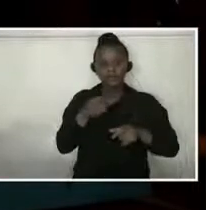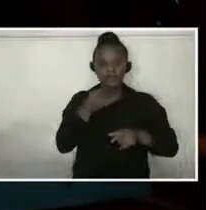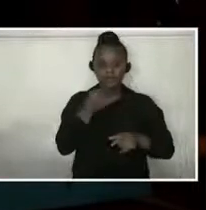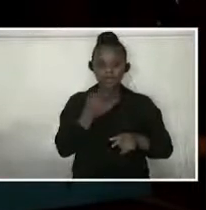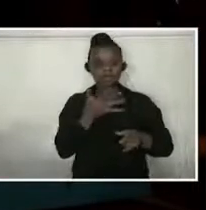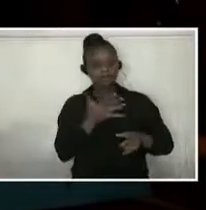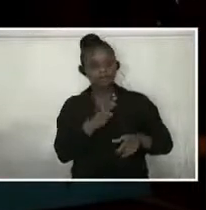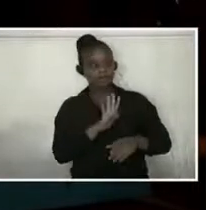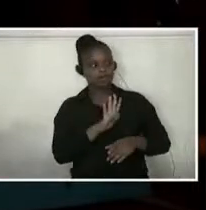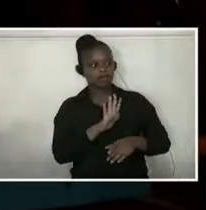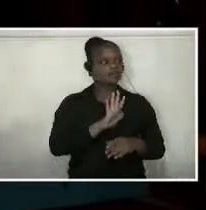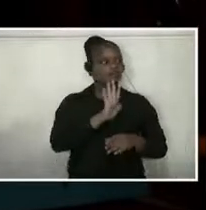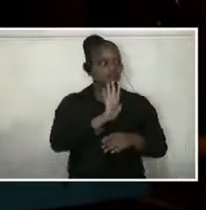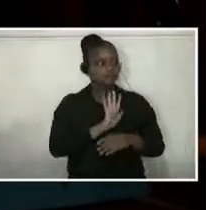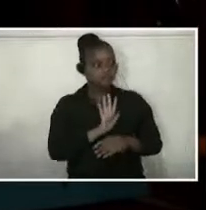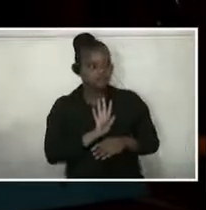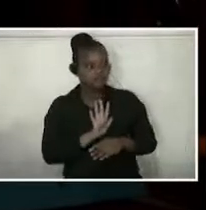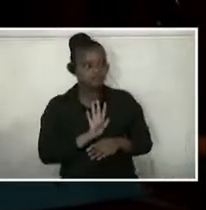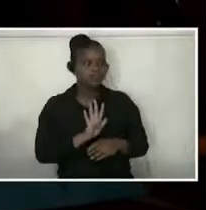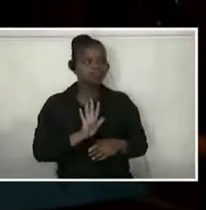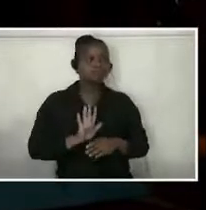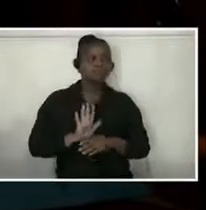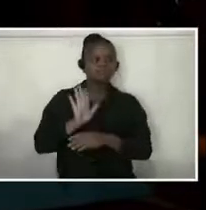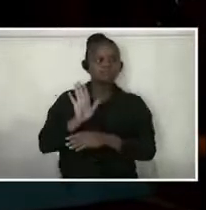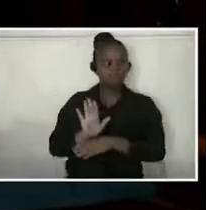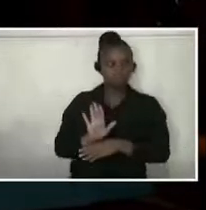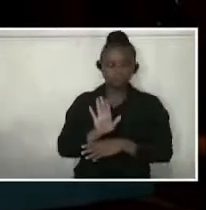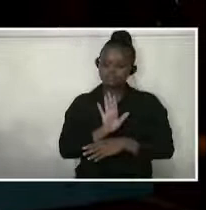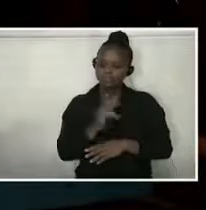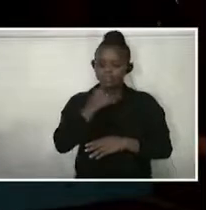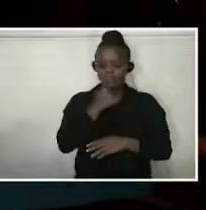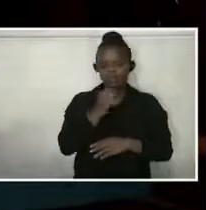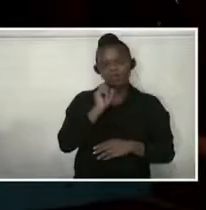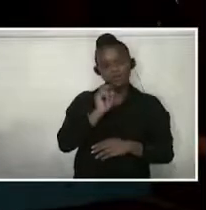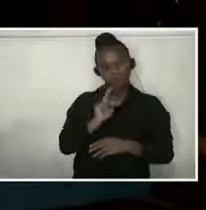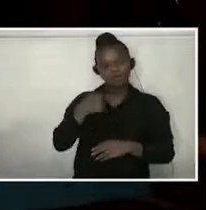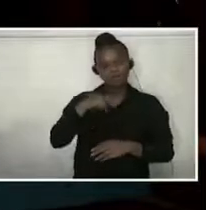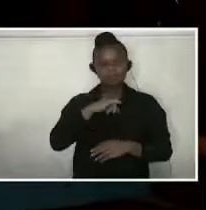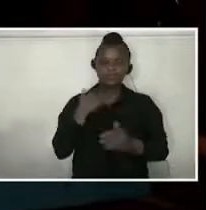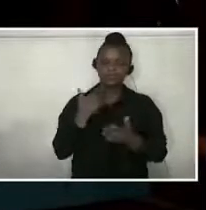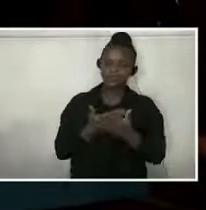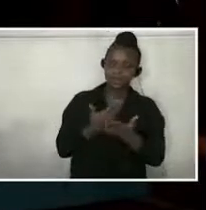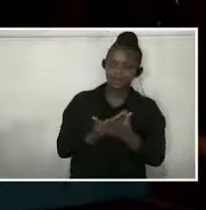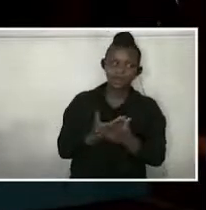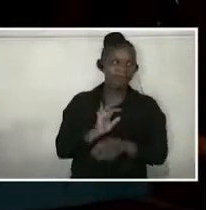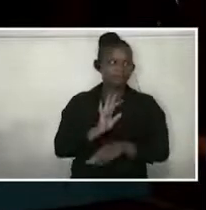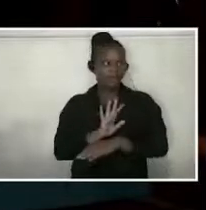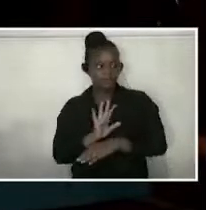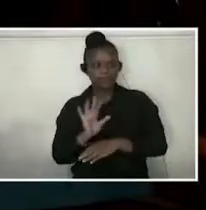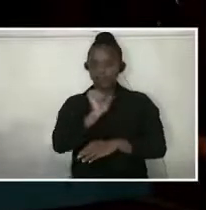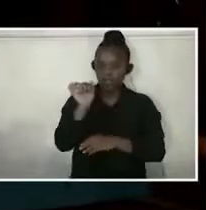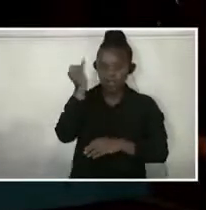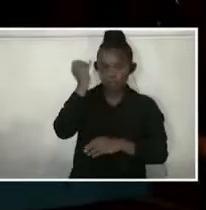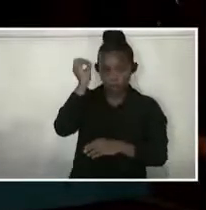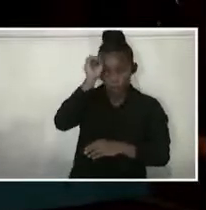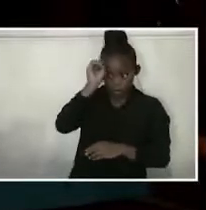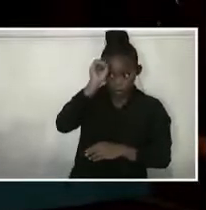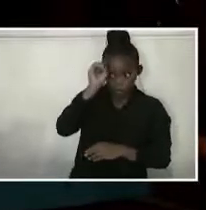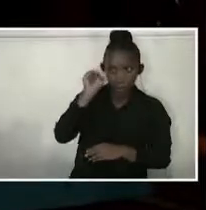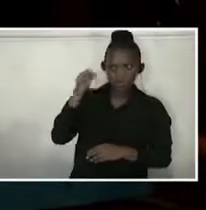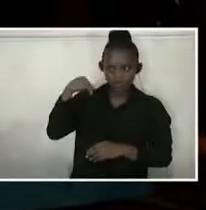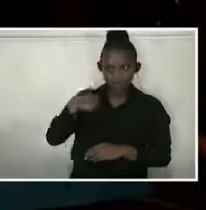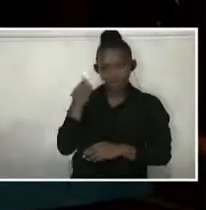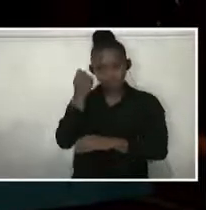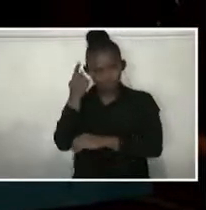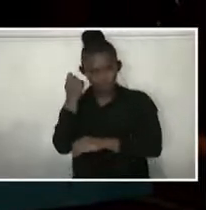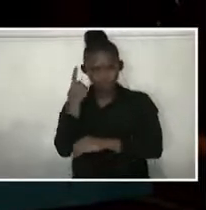must take that, honorable members, to our constituents, because if we do not compromise, then our community